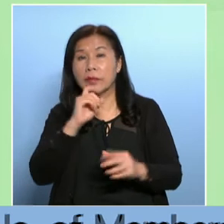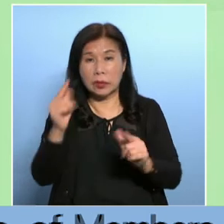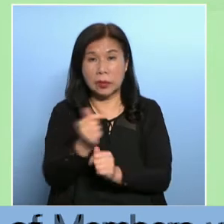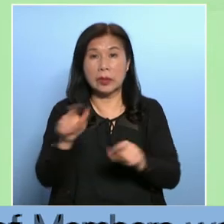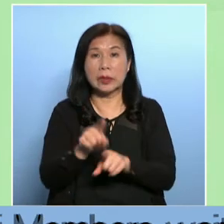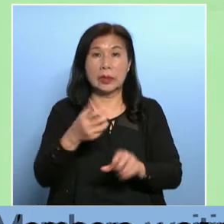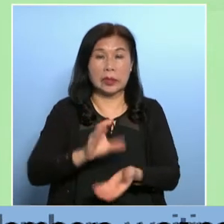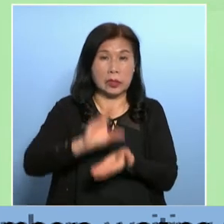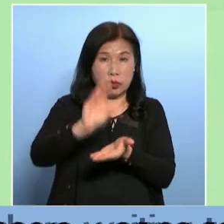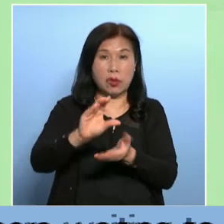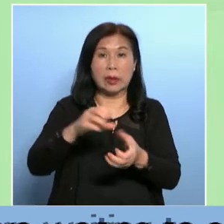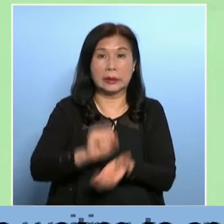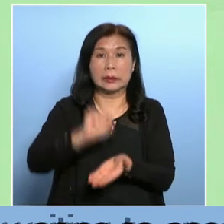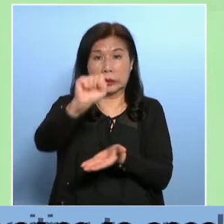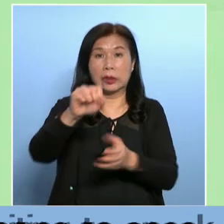contributory